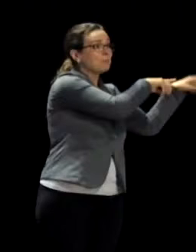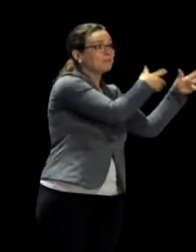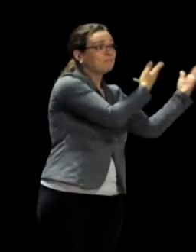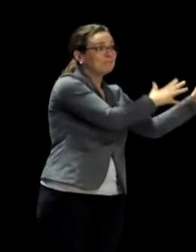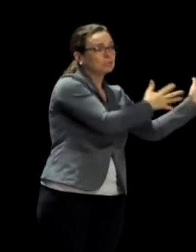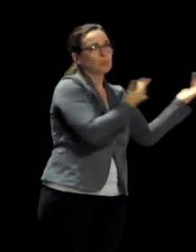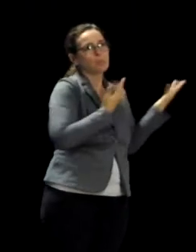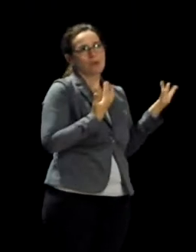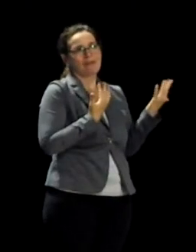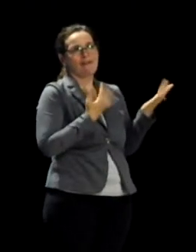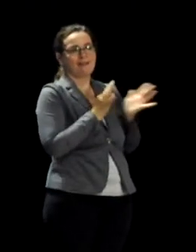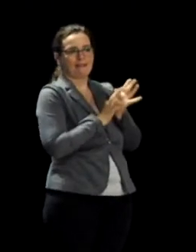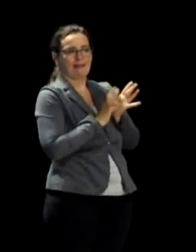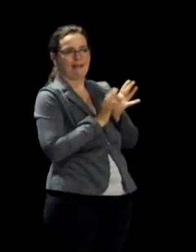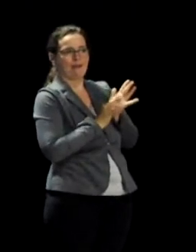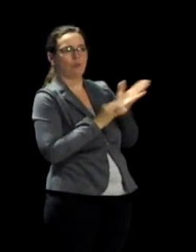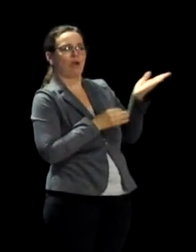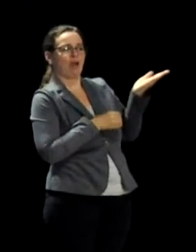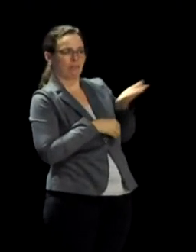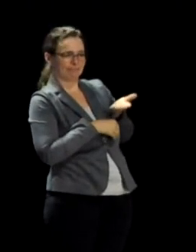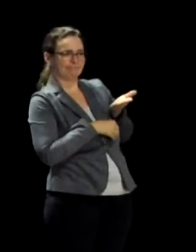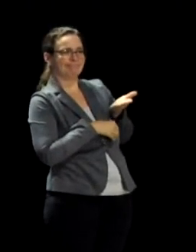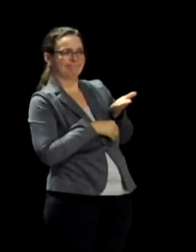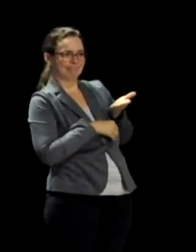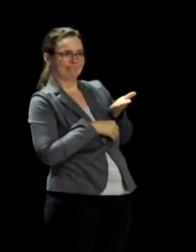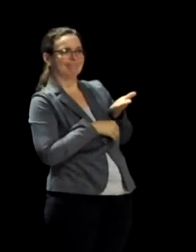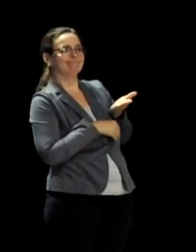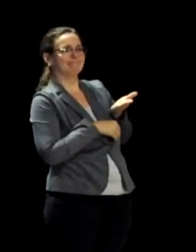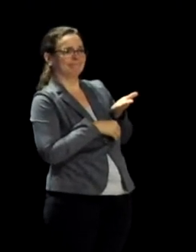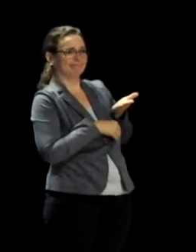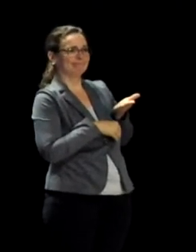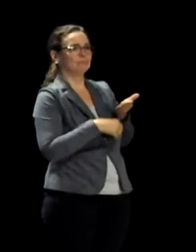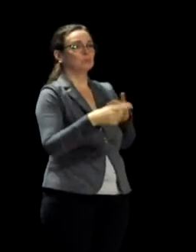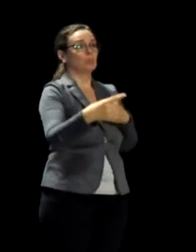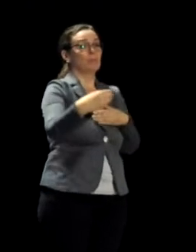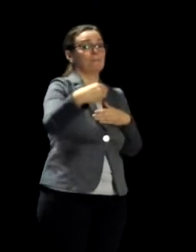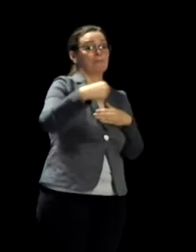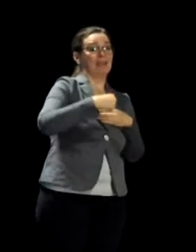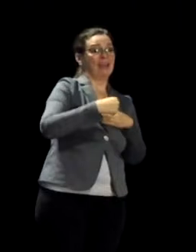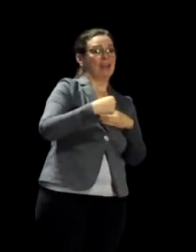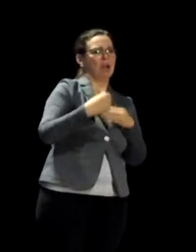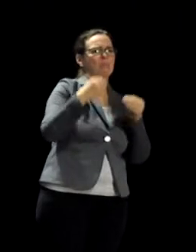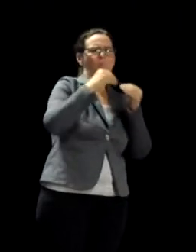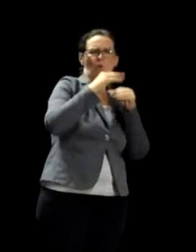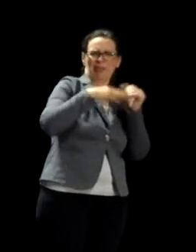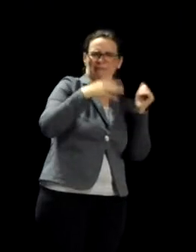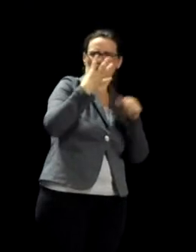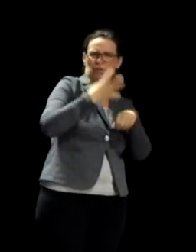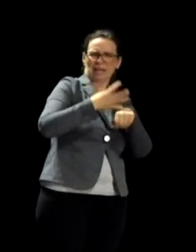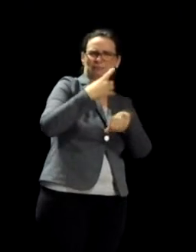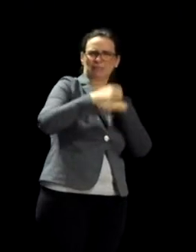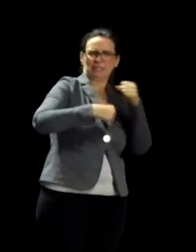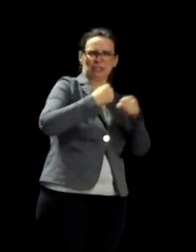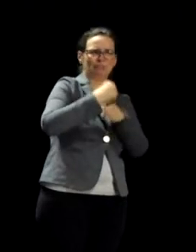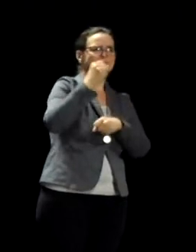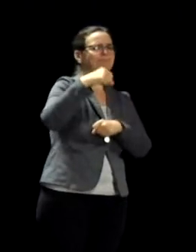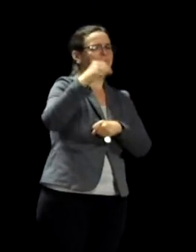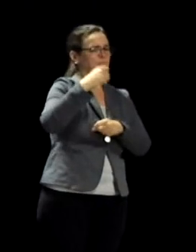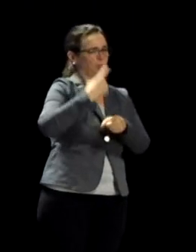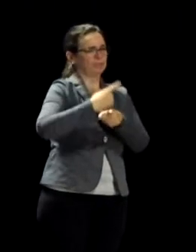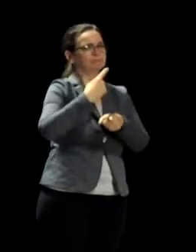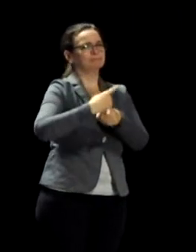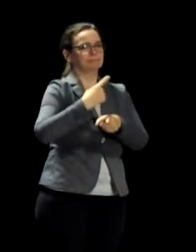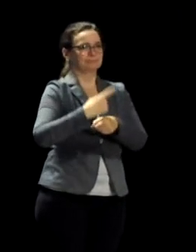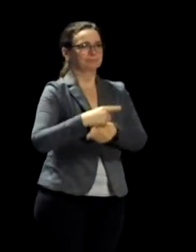Yes. When can people expect the guidance for weddings? We've been asking that question, Trish. It's